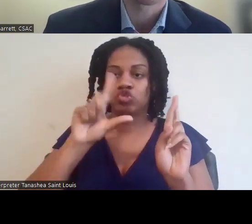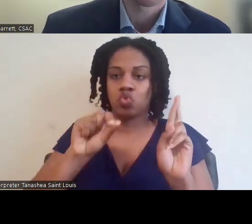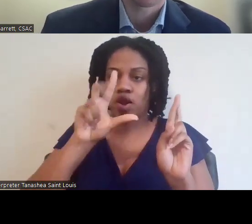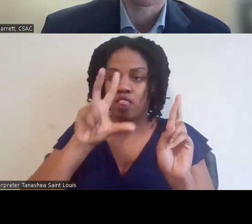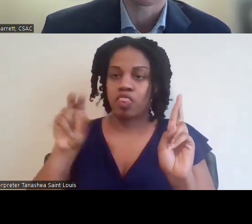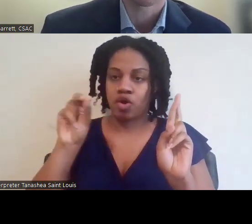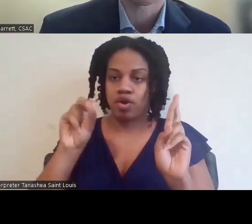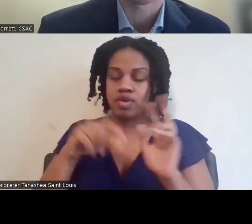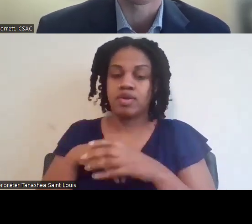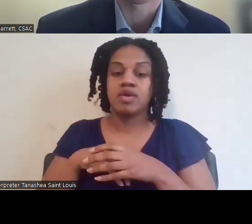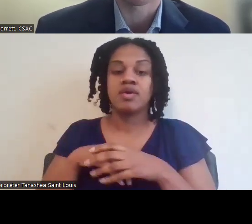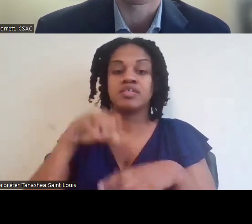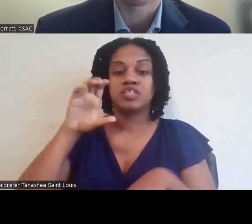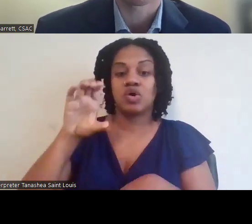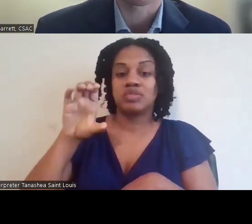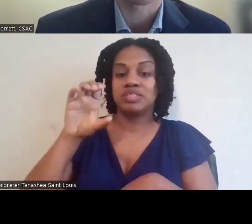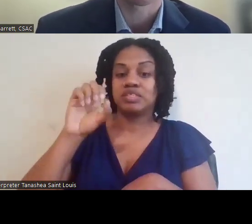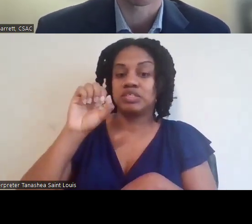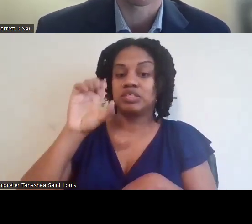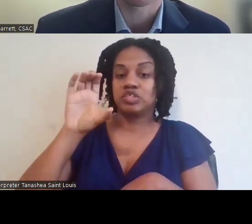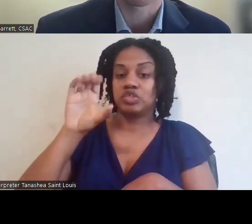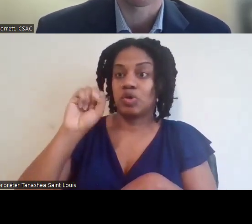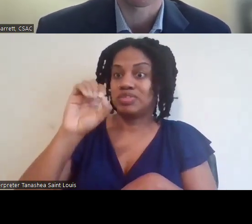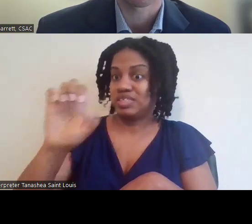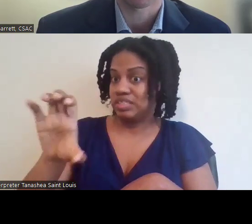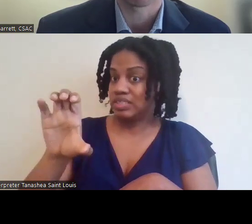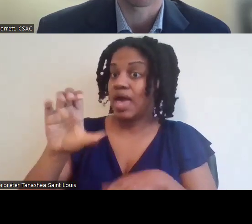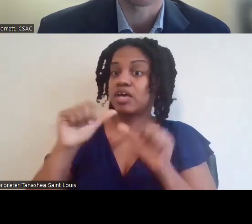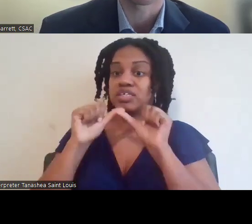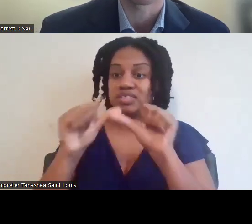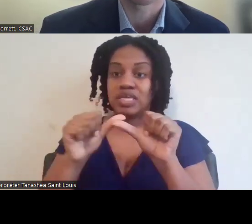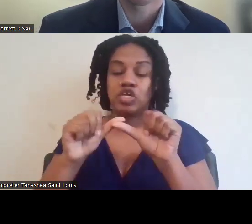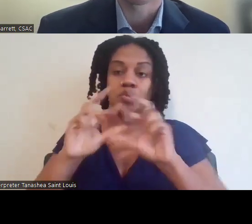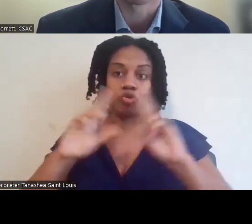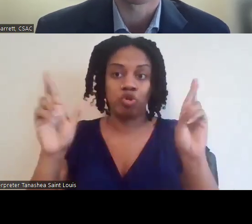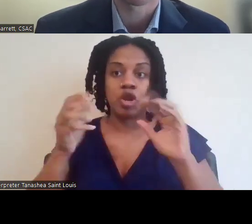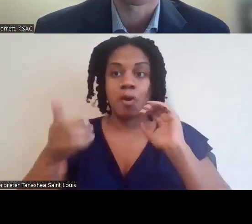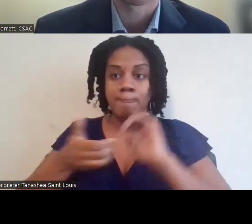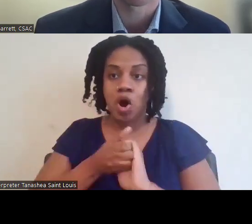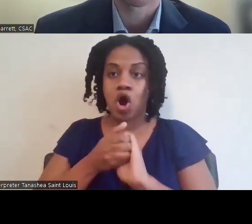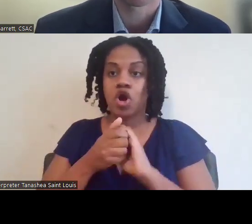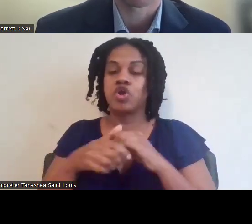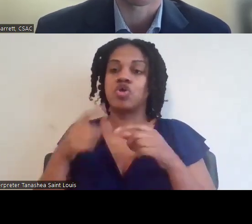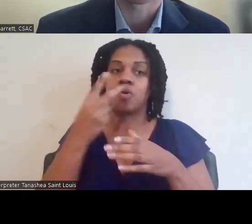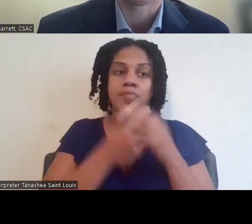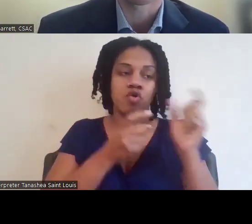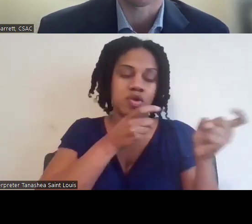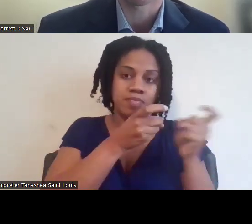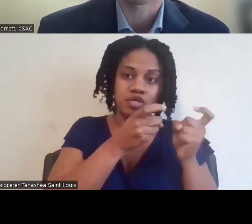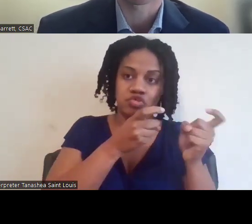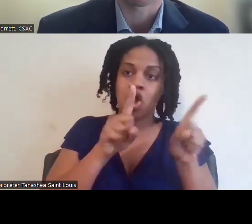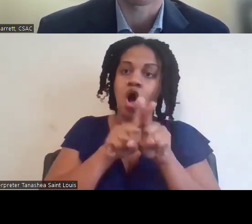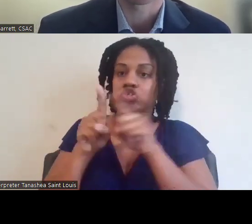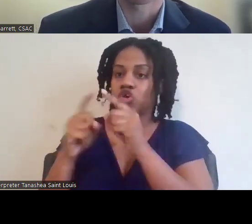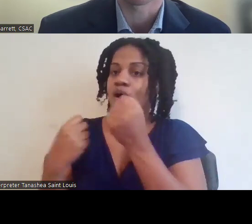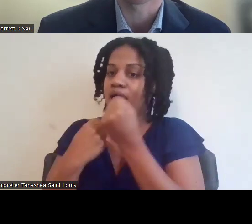So CSAC, stands ready to continue to partner on this work, both as a administrator of services, but then also as an